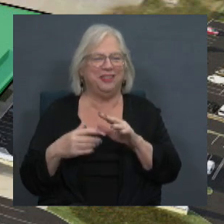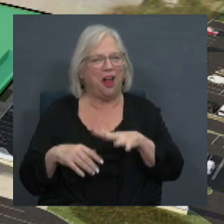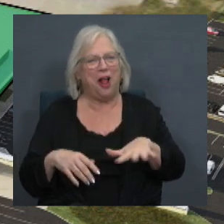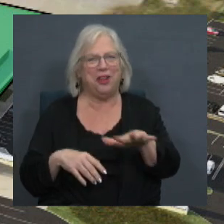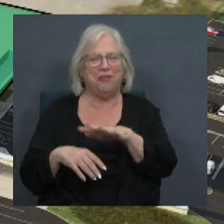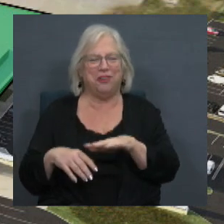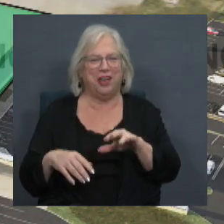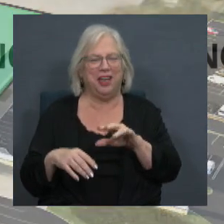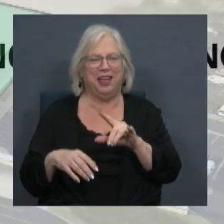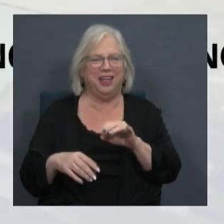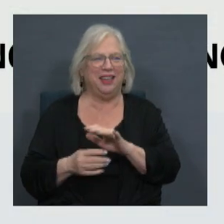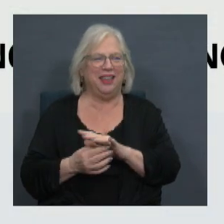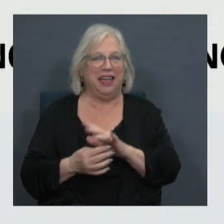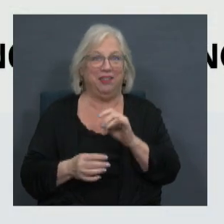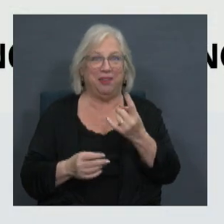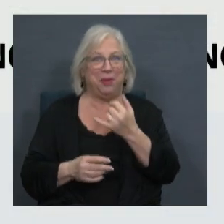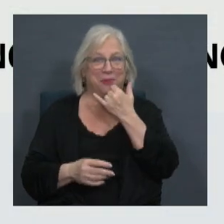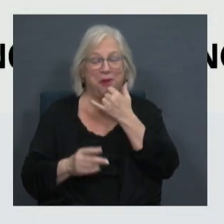anyway.